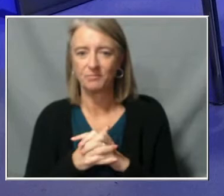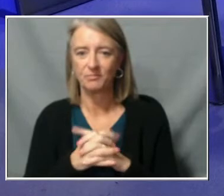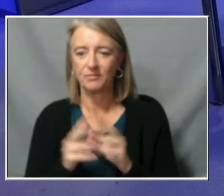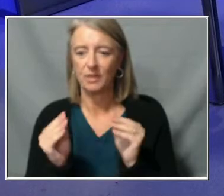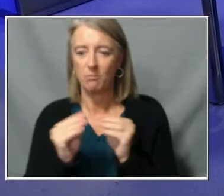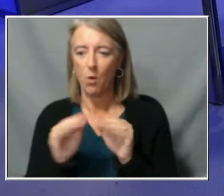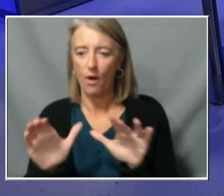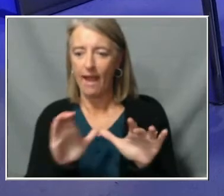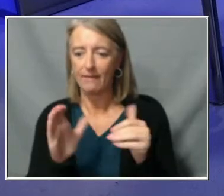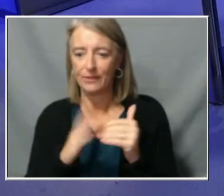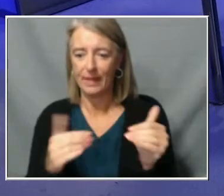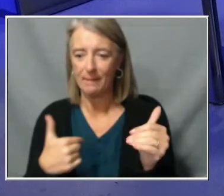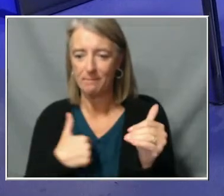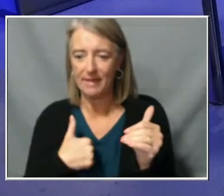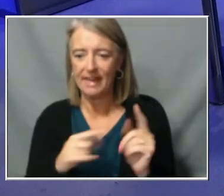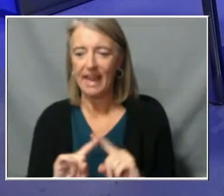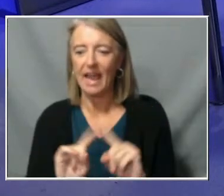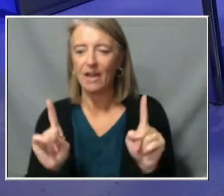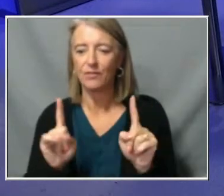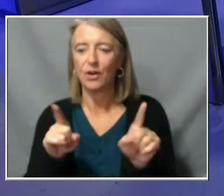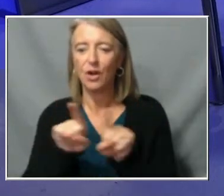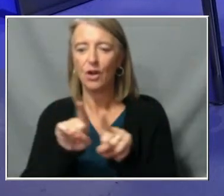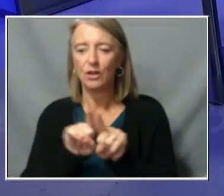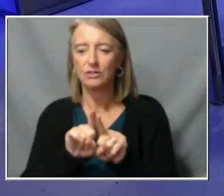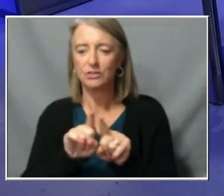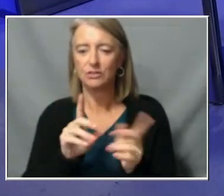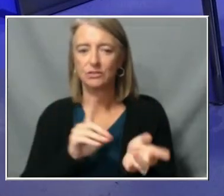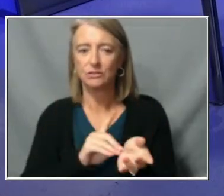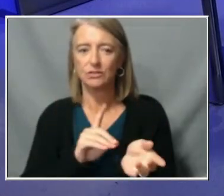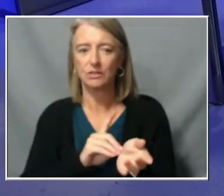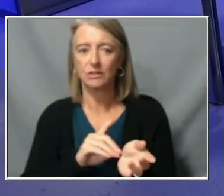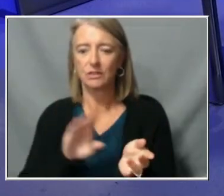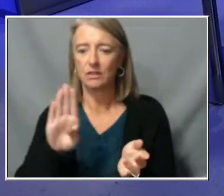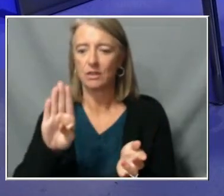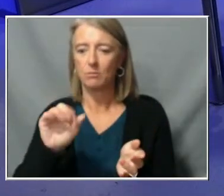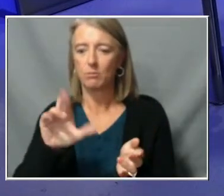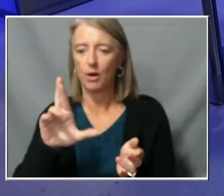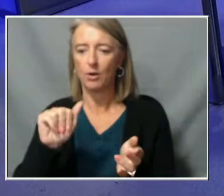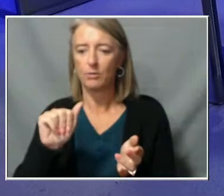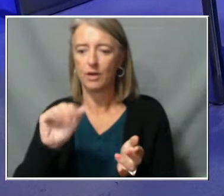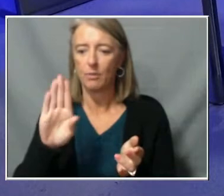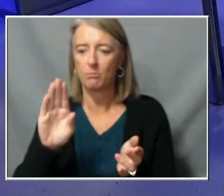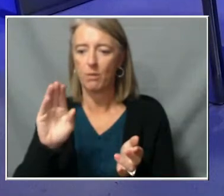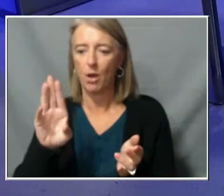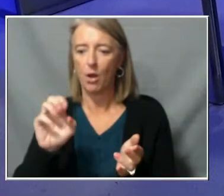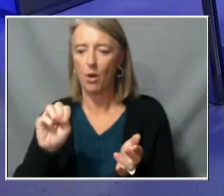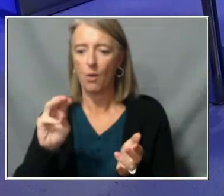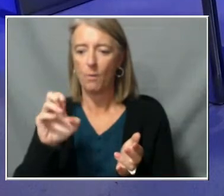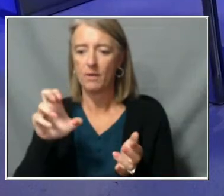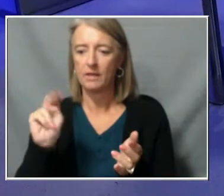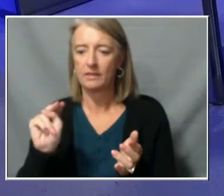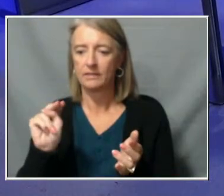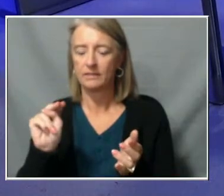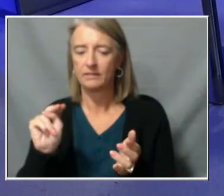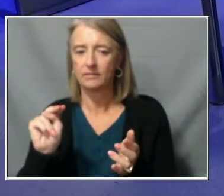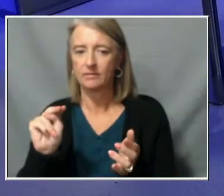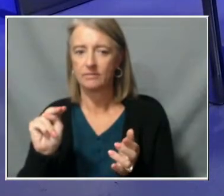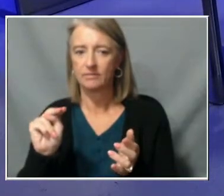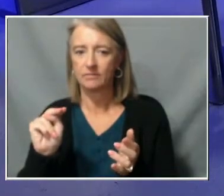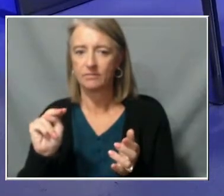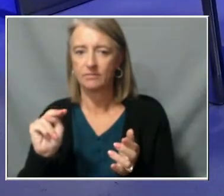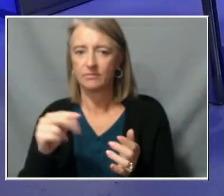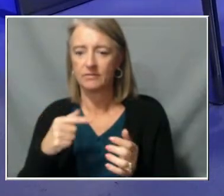know. However, we have also brought in Dr. Barbara Bowman. And Dad, she, I think, could run some circles around you. I don't like the